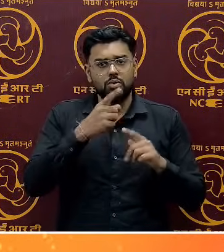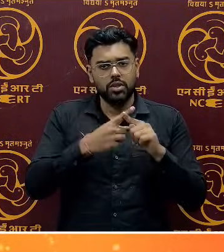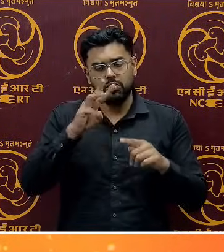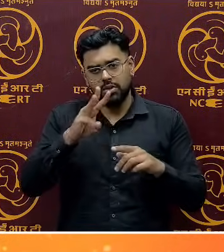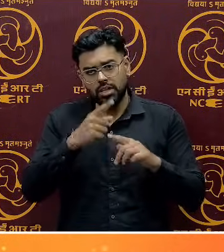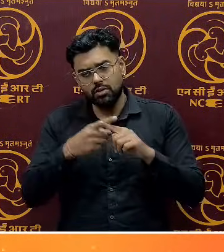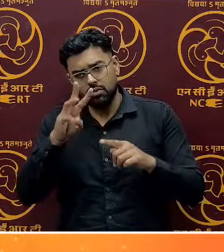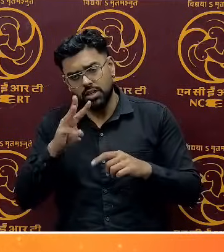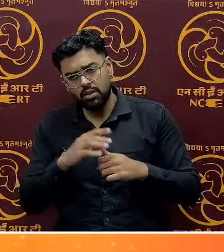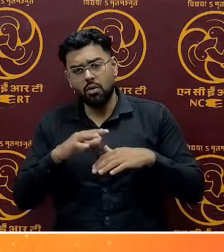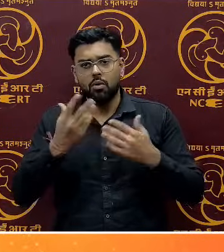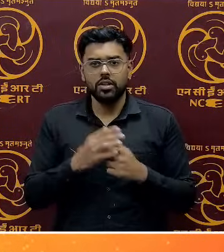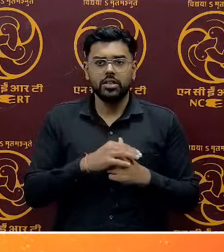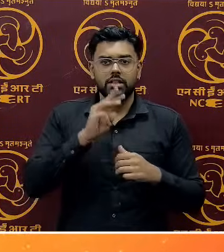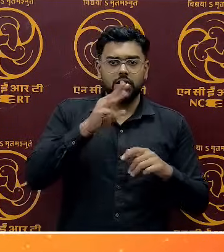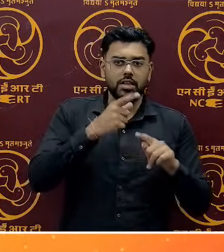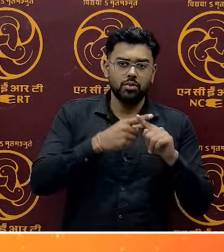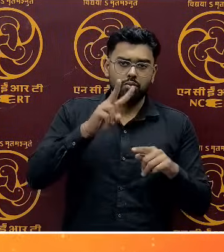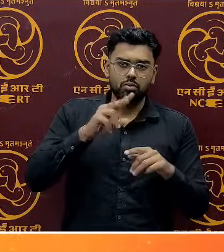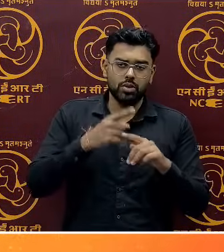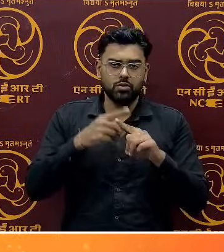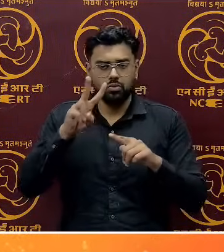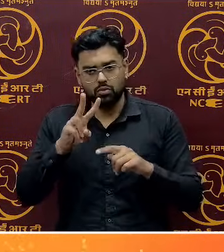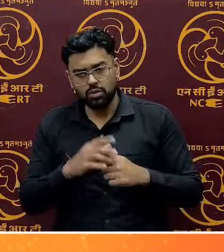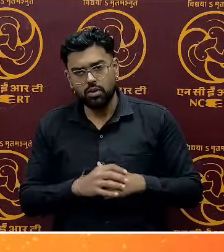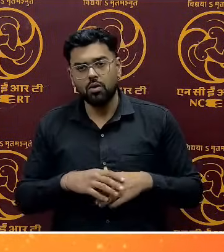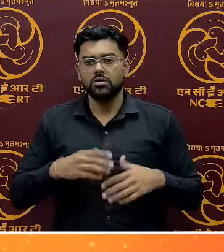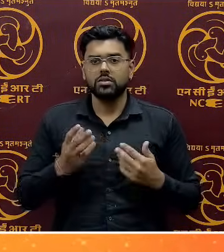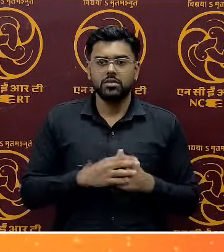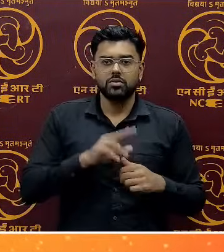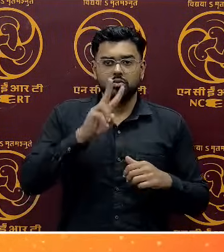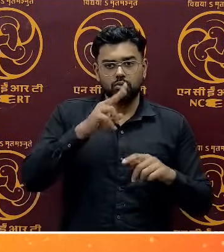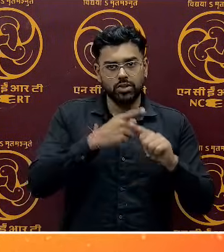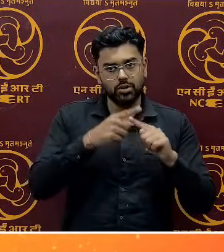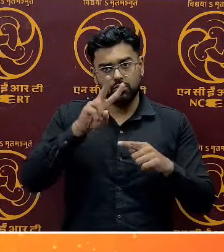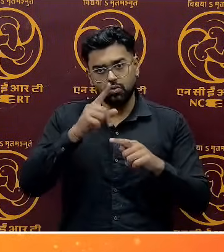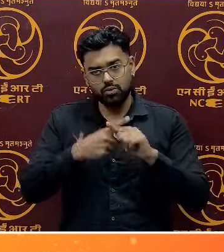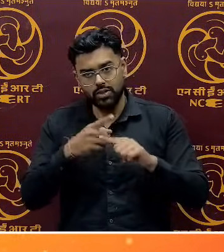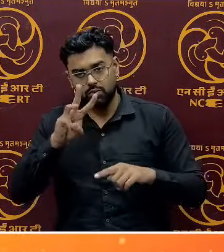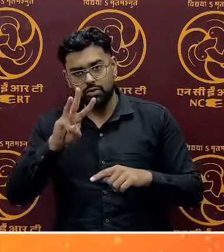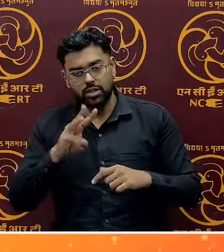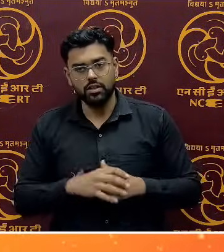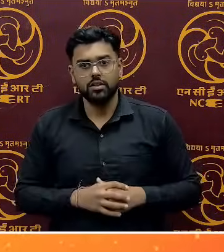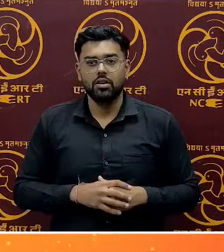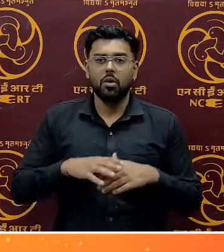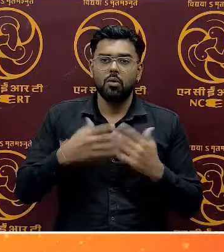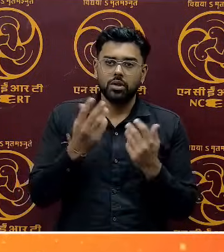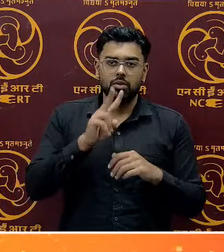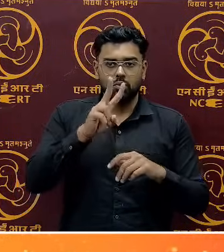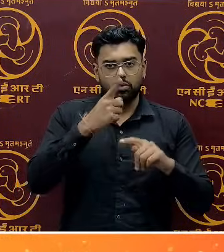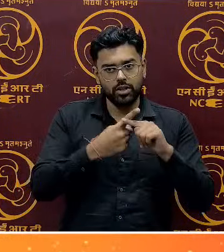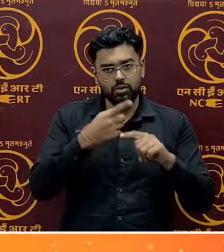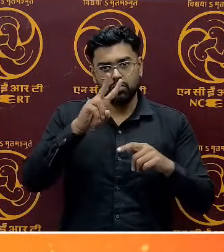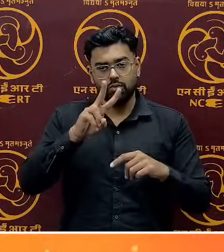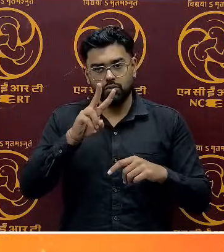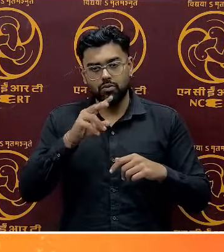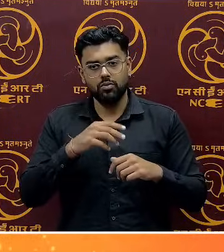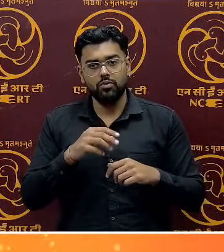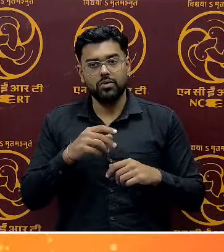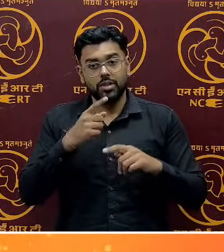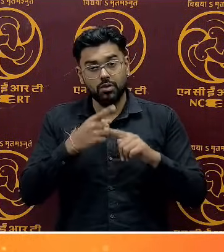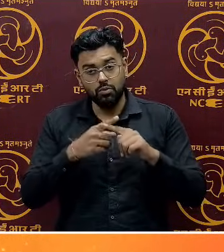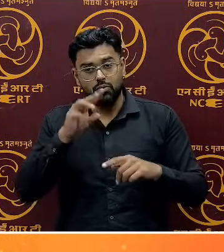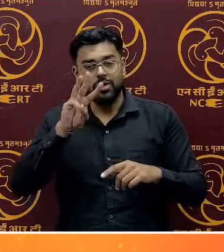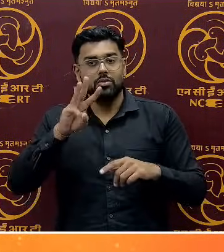into 3, or 3 into 3 into 2 into 2, or 2 into 2 into 3 into 3, or 2 into 3 into 2